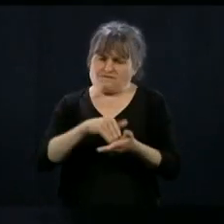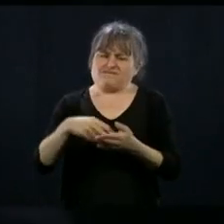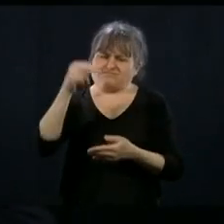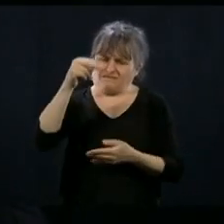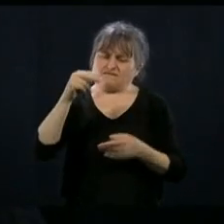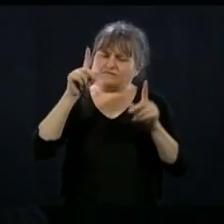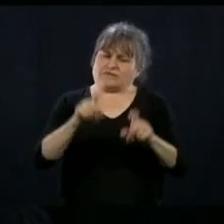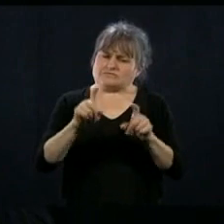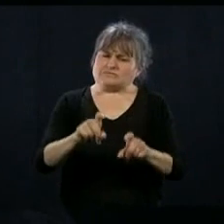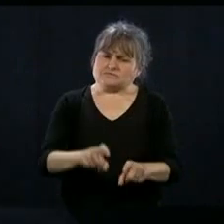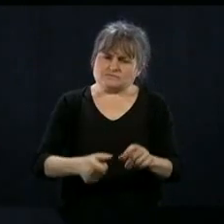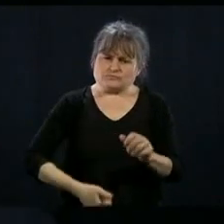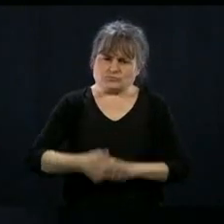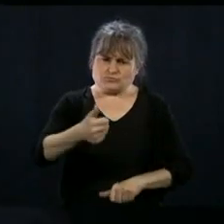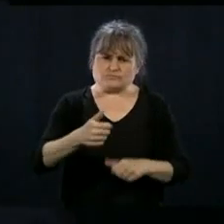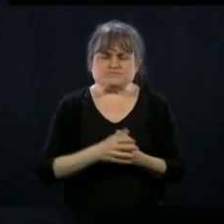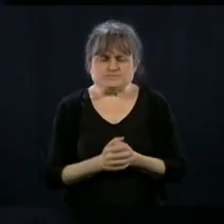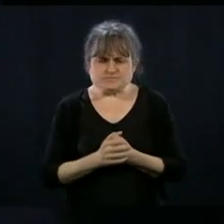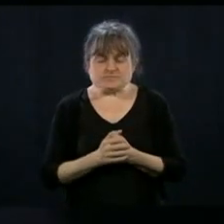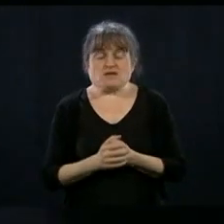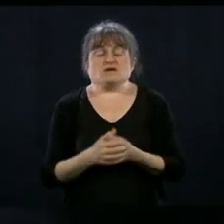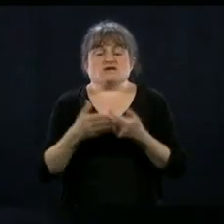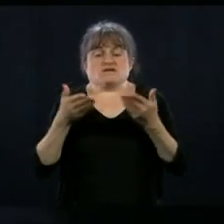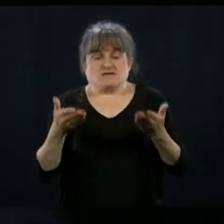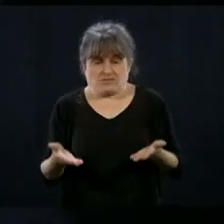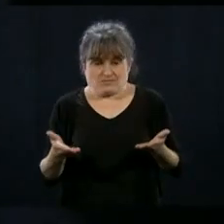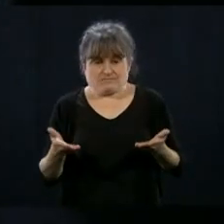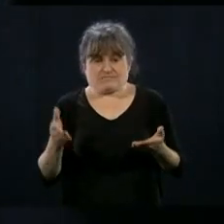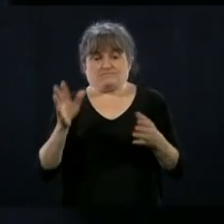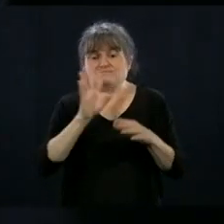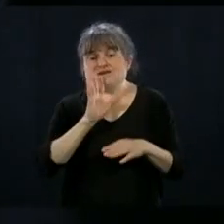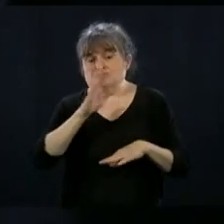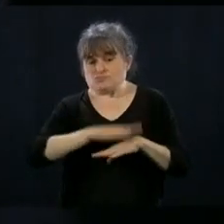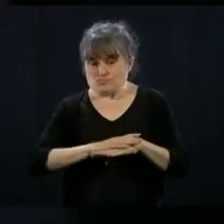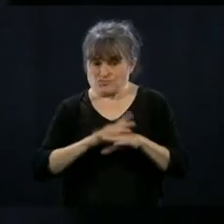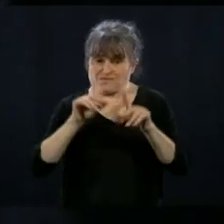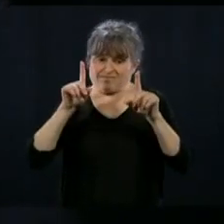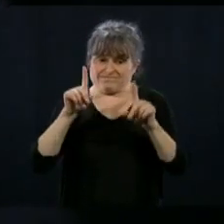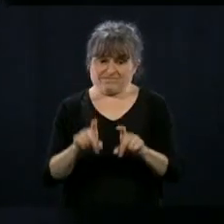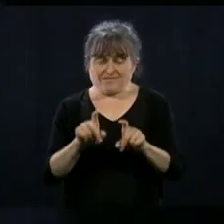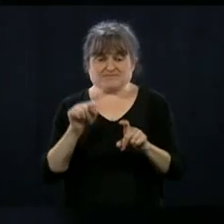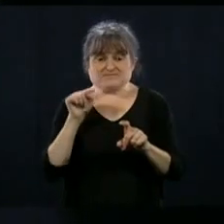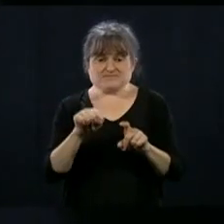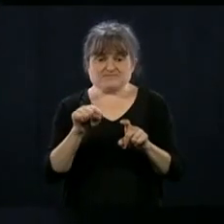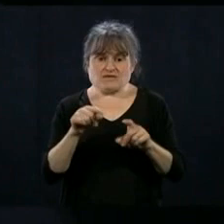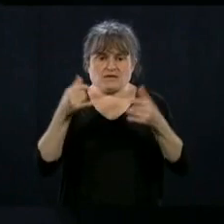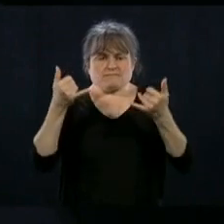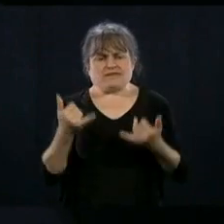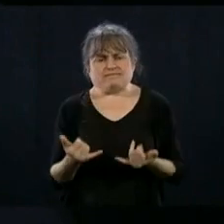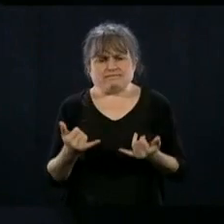made in Montreal Nord. Now, speaking of tests, first, we are now in Quebec at